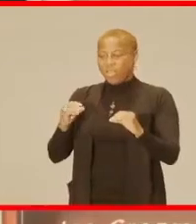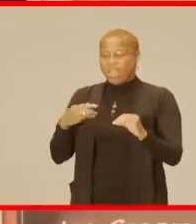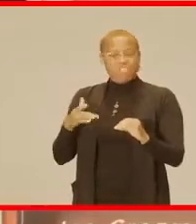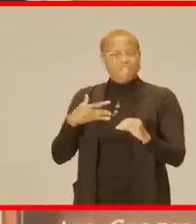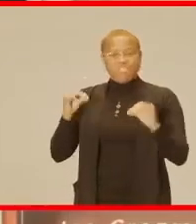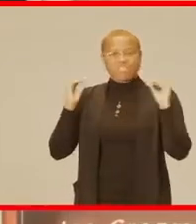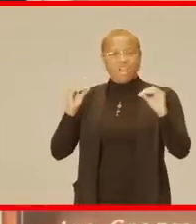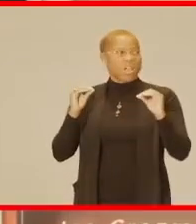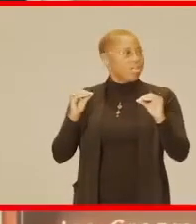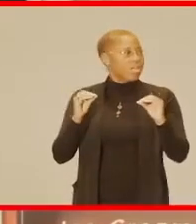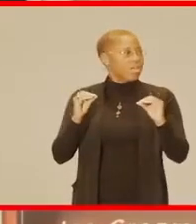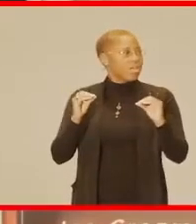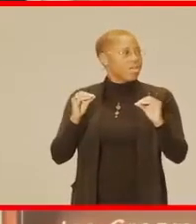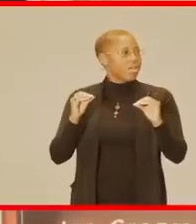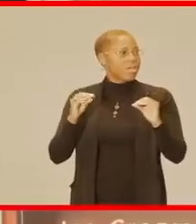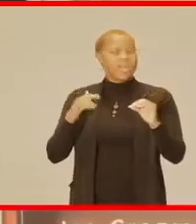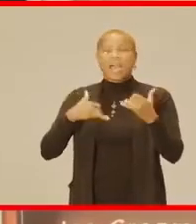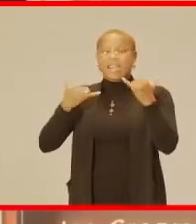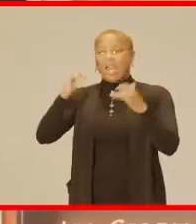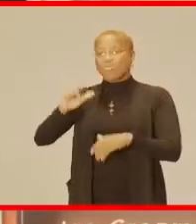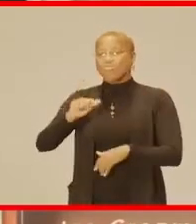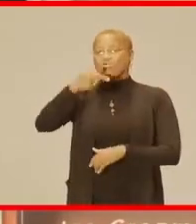My hat's off to you guys.